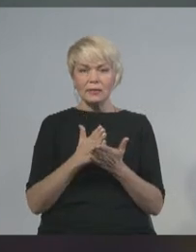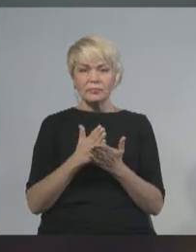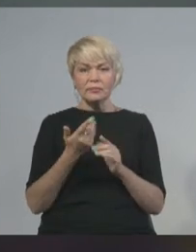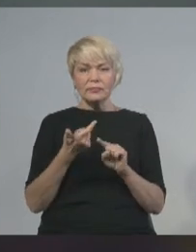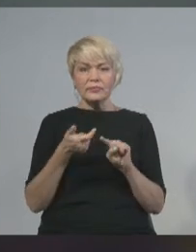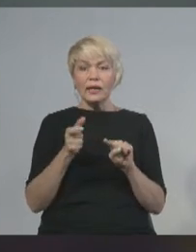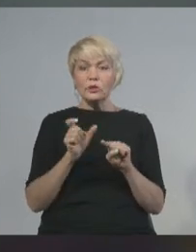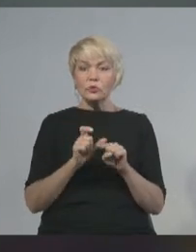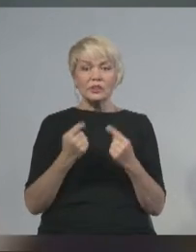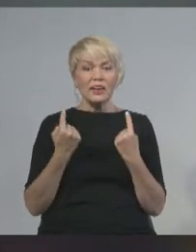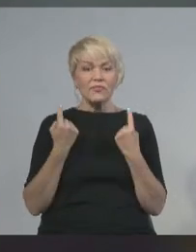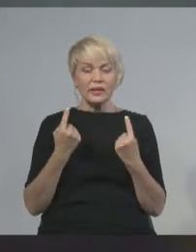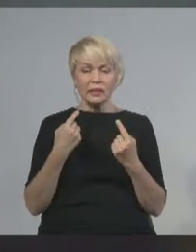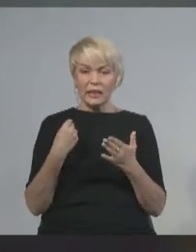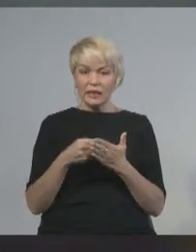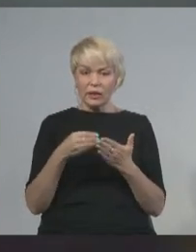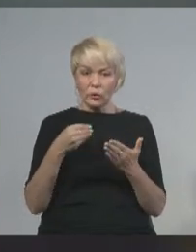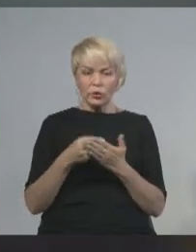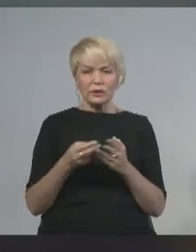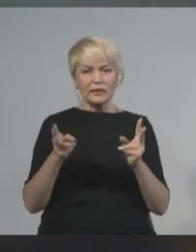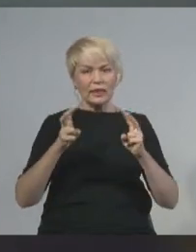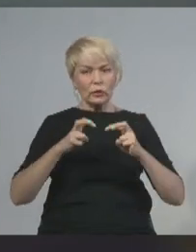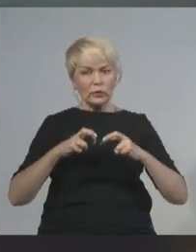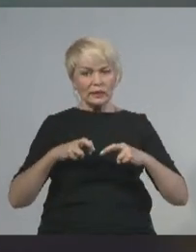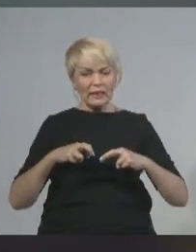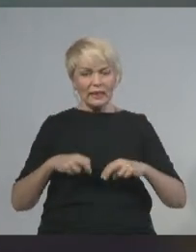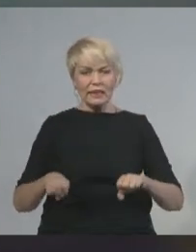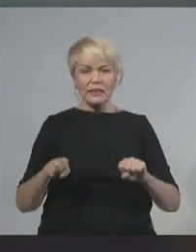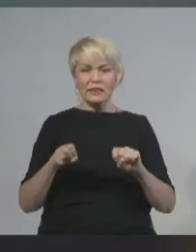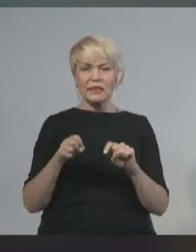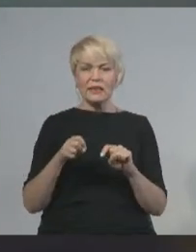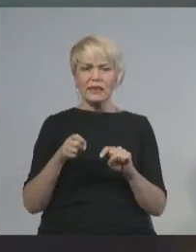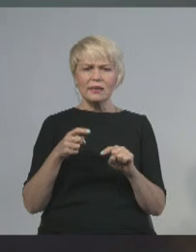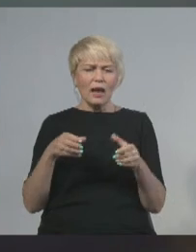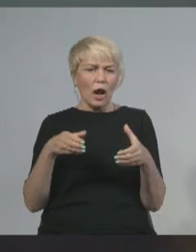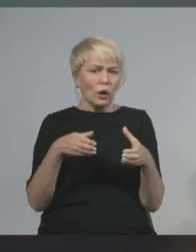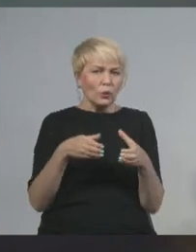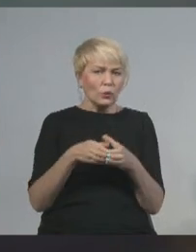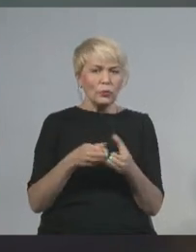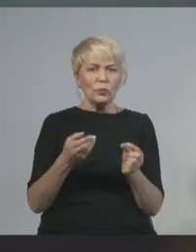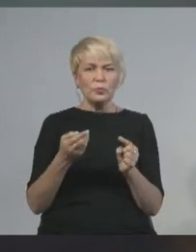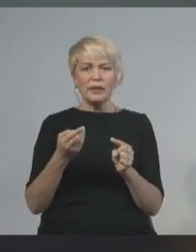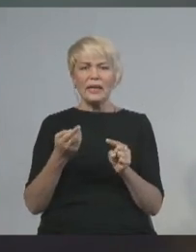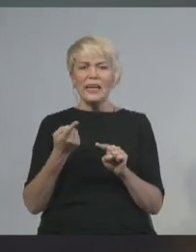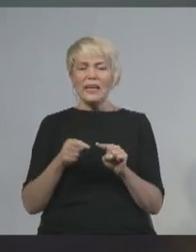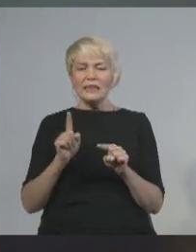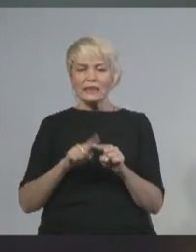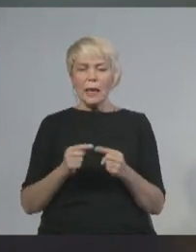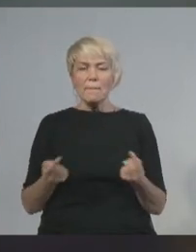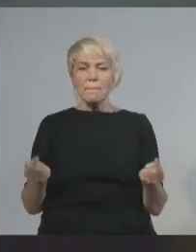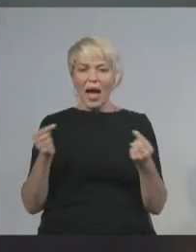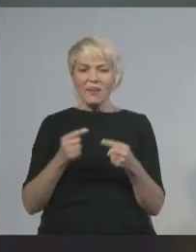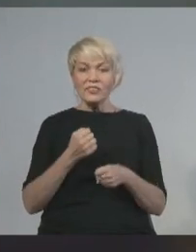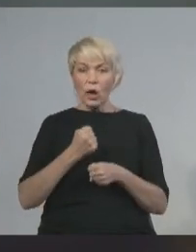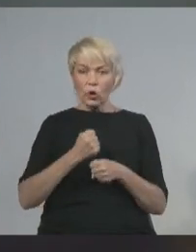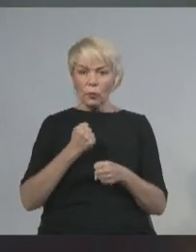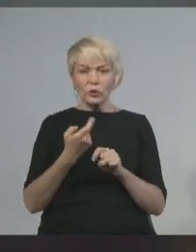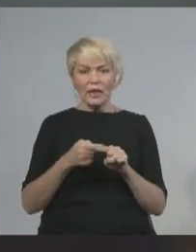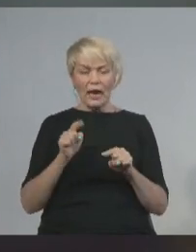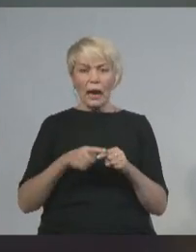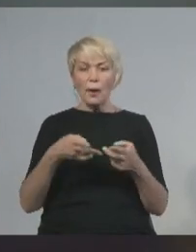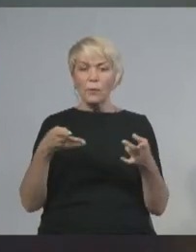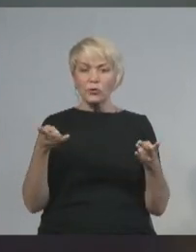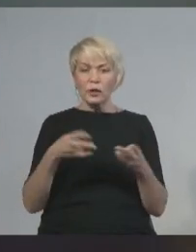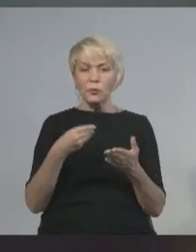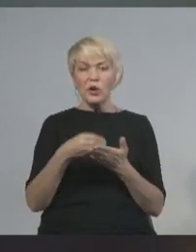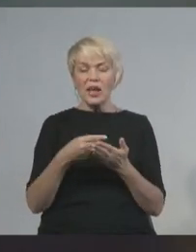a scientific approach to it that this presupposes many funds because these are the studies researchers focus groups so certain work that